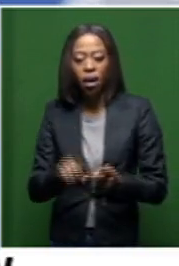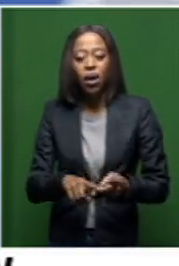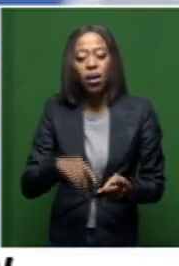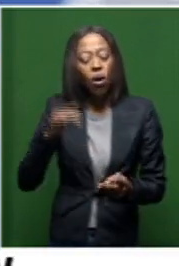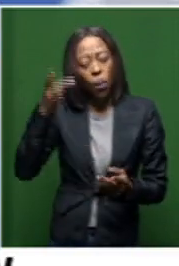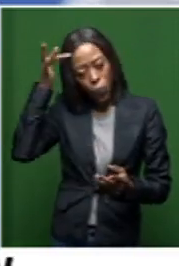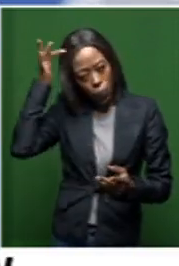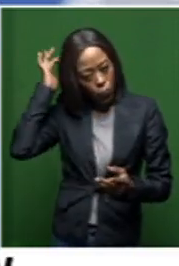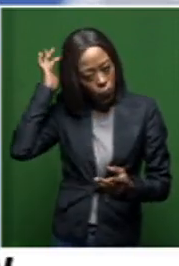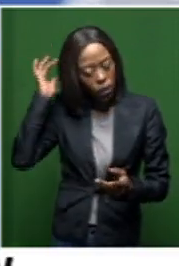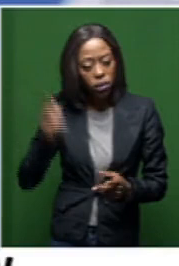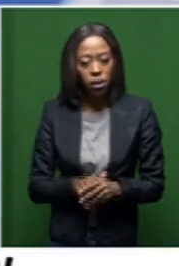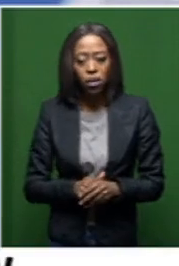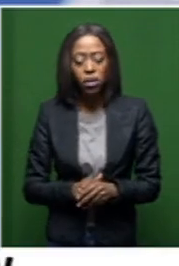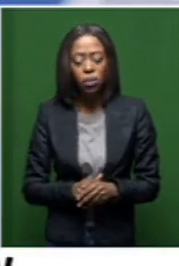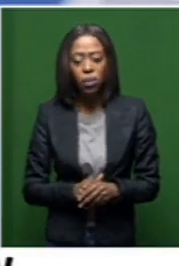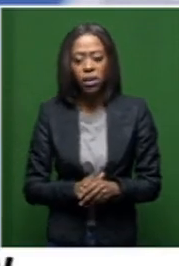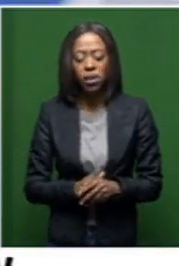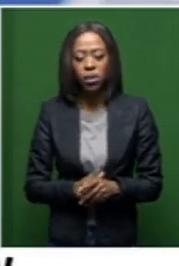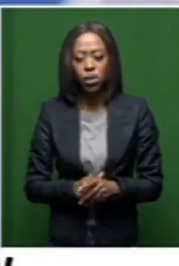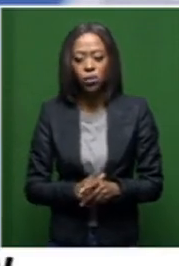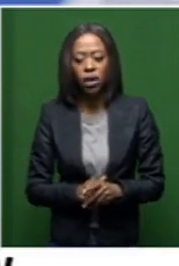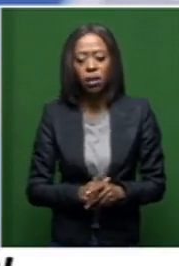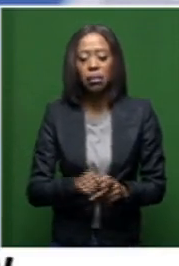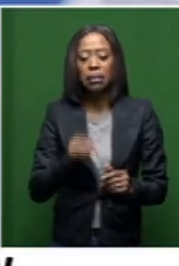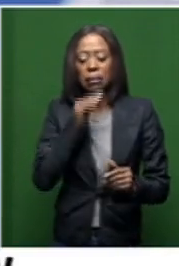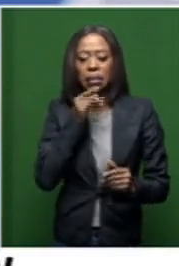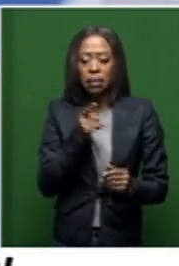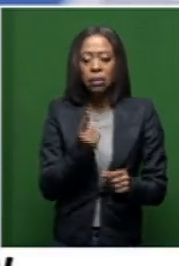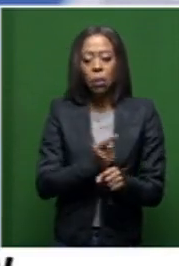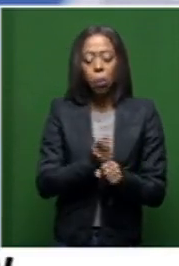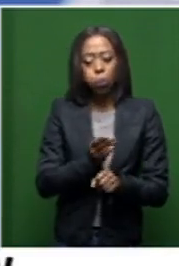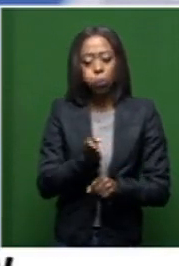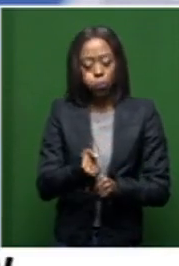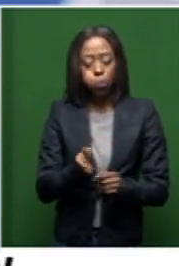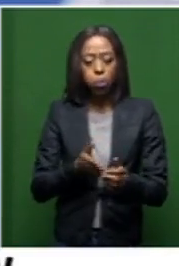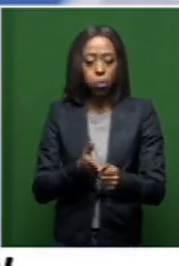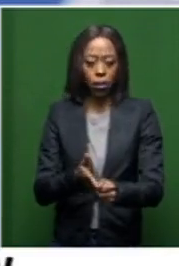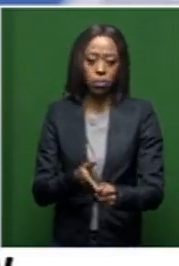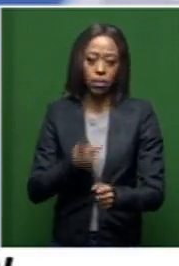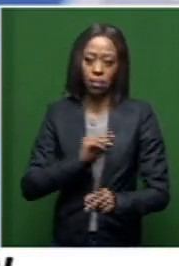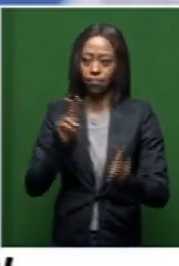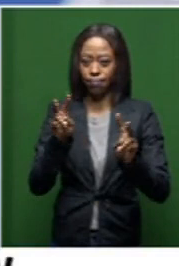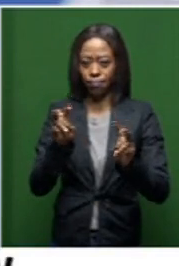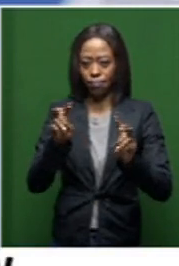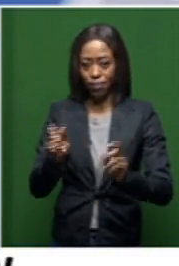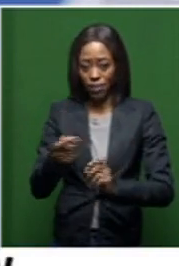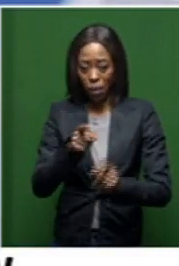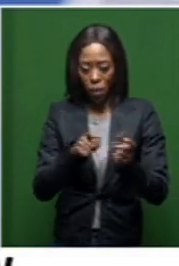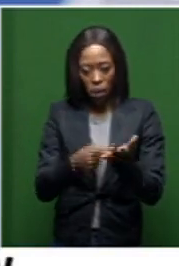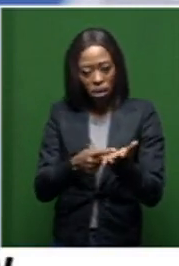I think from an awareness point of view, health has definitely been on the forefront. You know, it's been a topic on everyone's